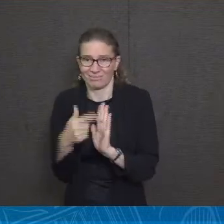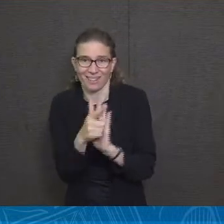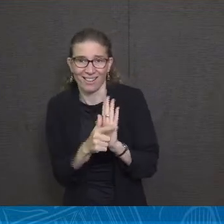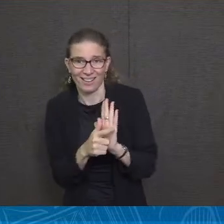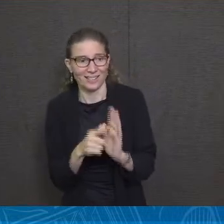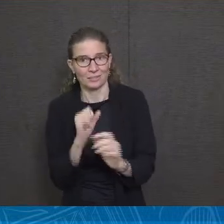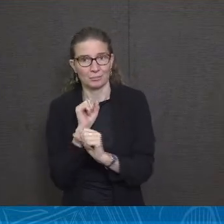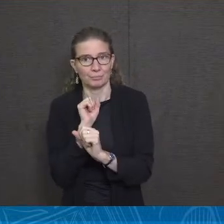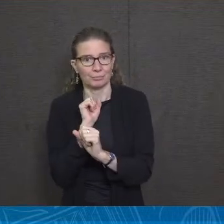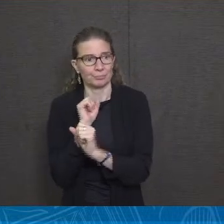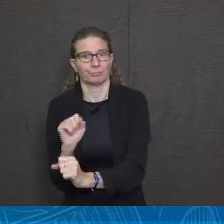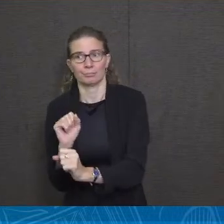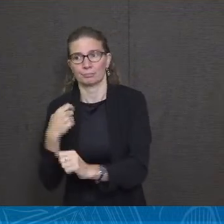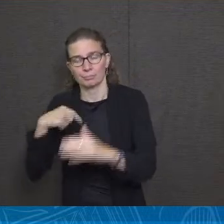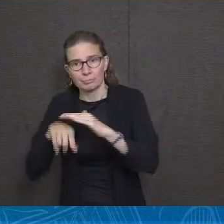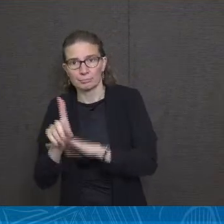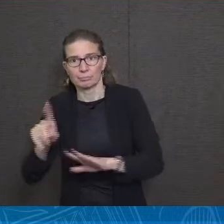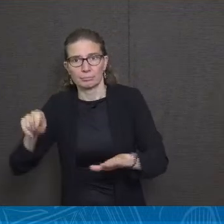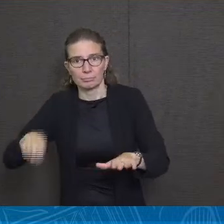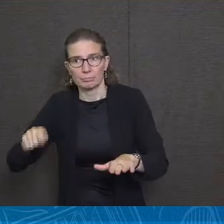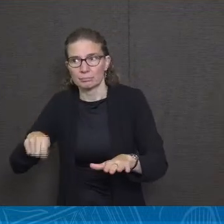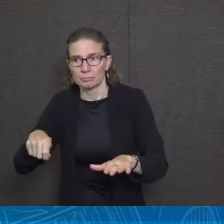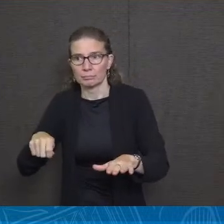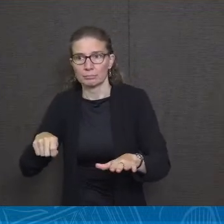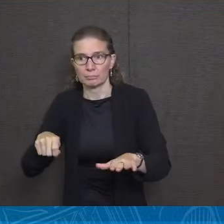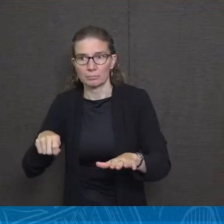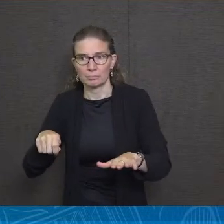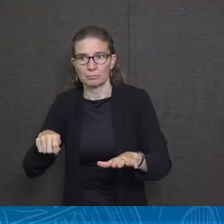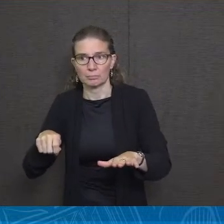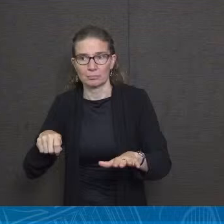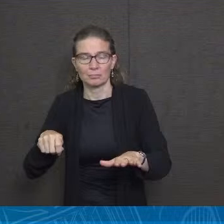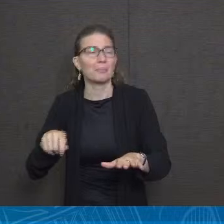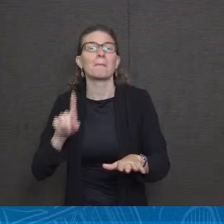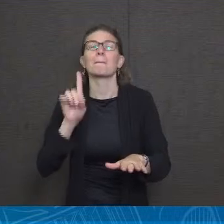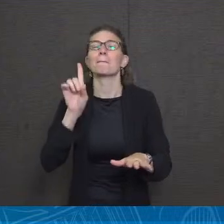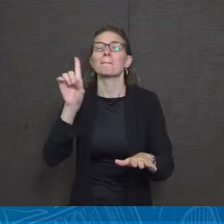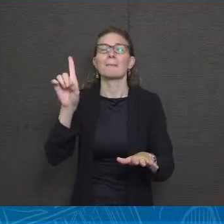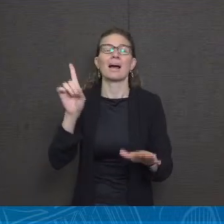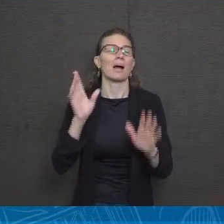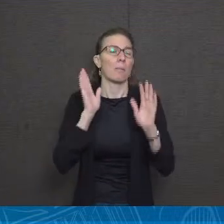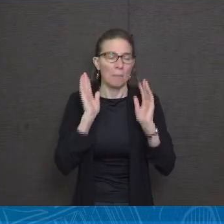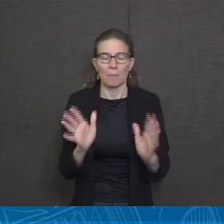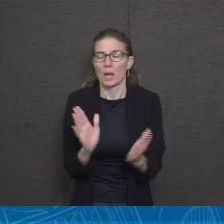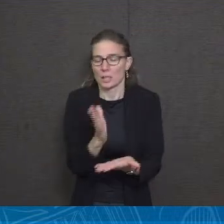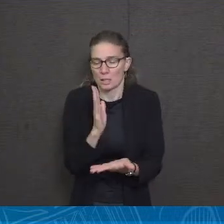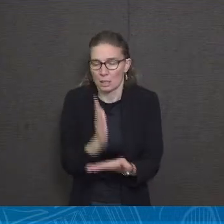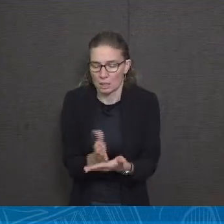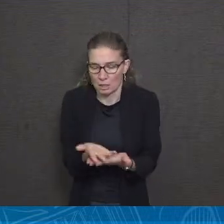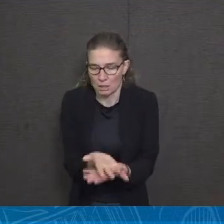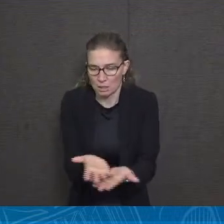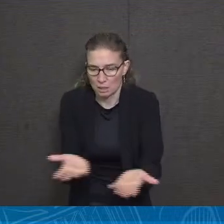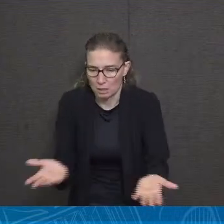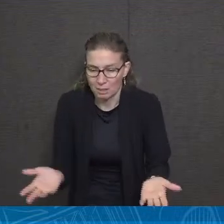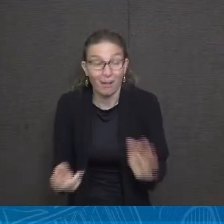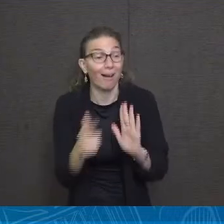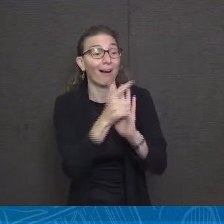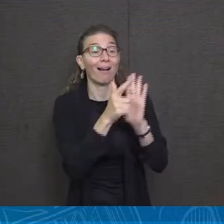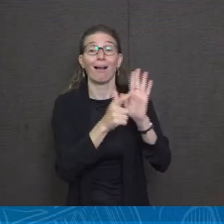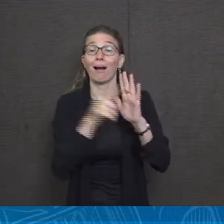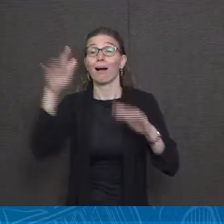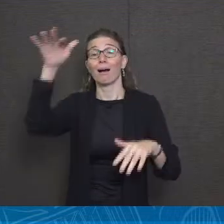And it has to be an obligation that is commensurate to reality. It cannot be lofty, because otherwise we know that laws that are too lofty go